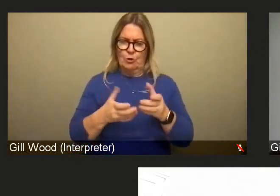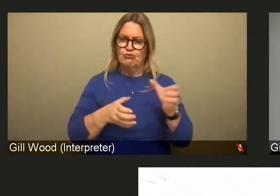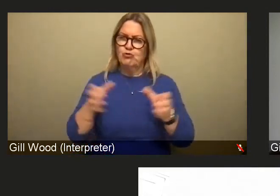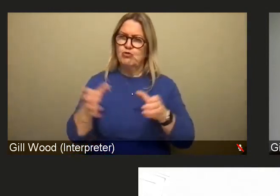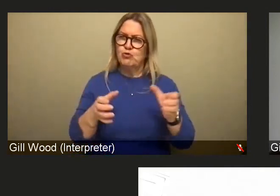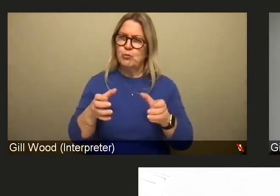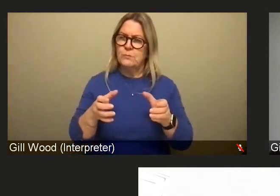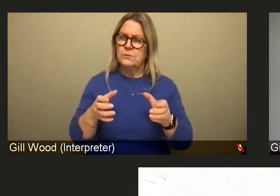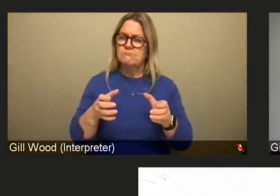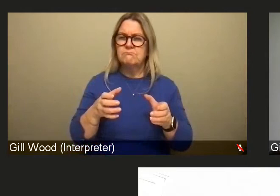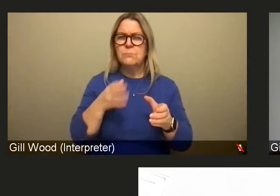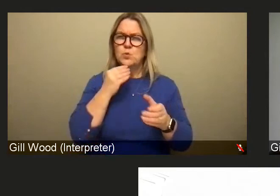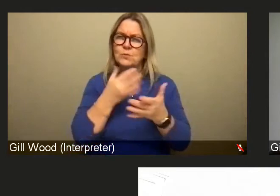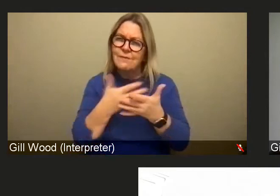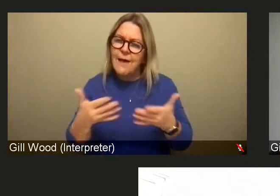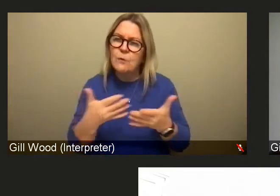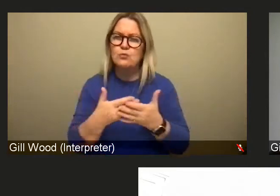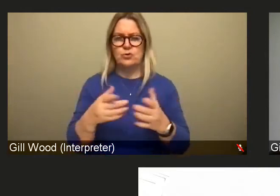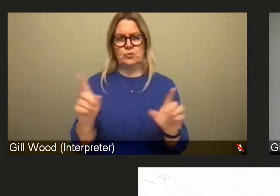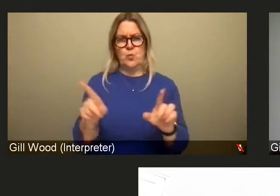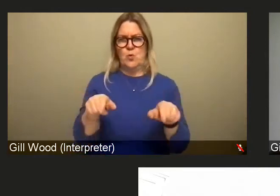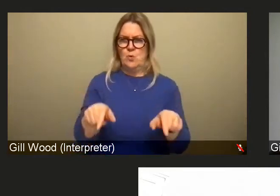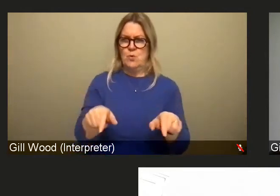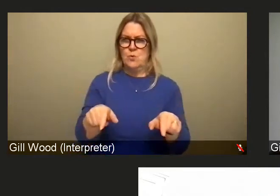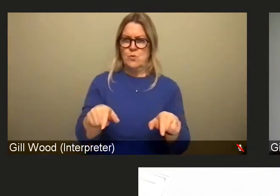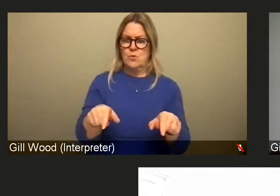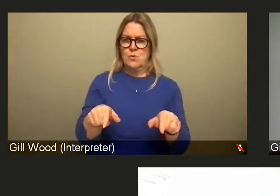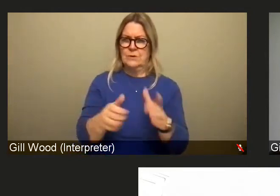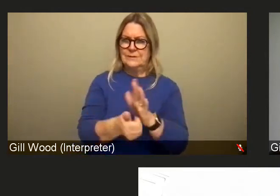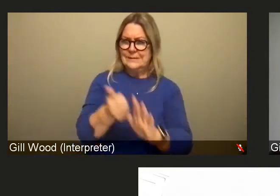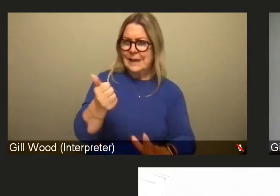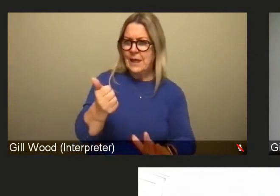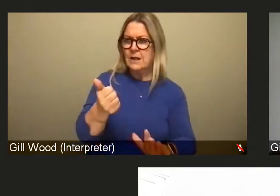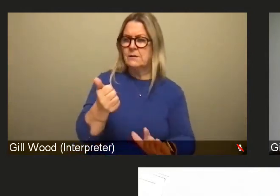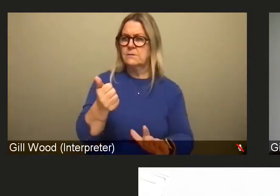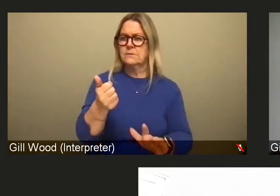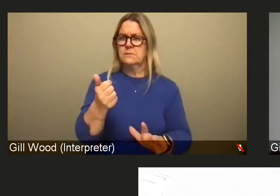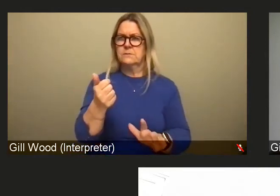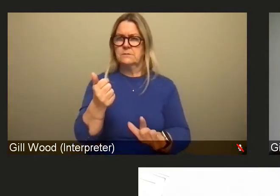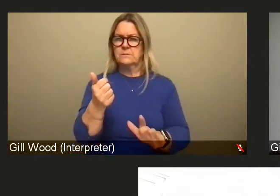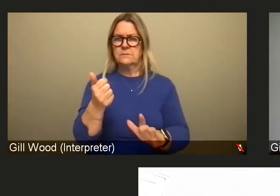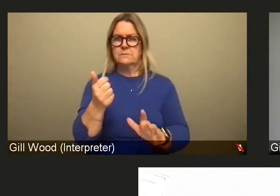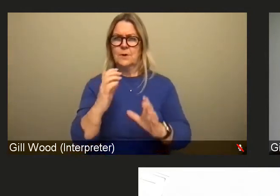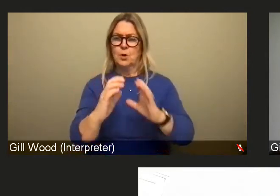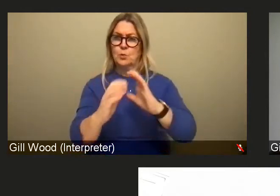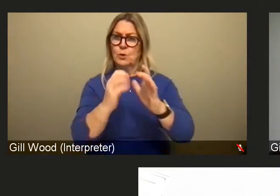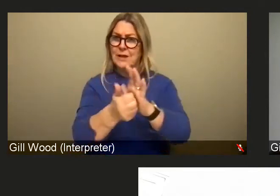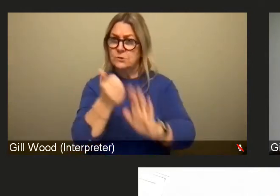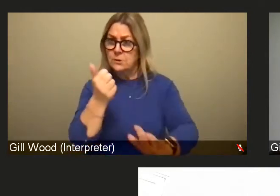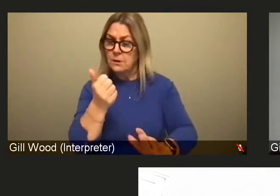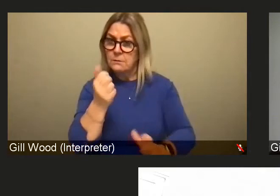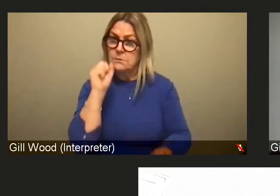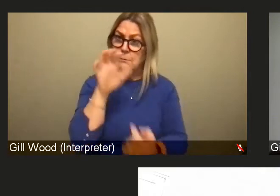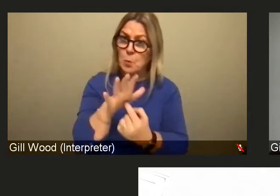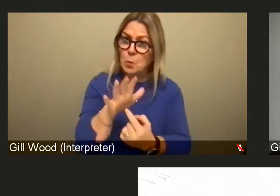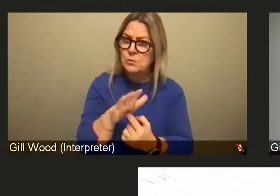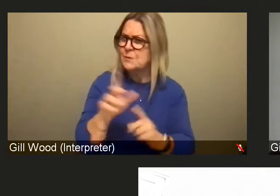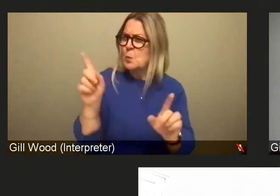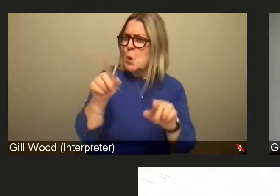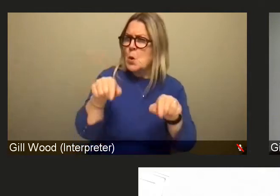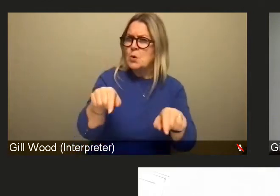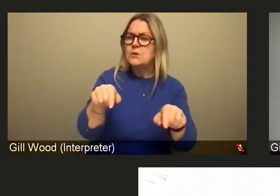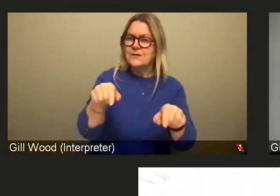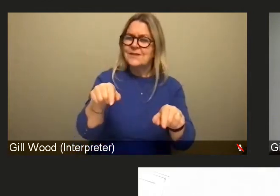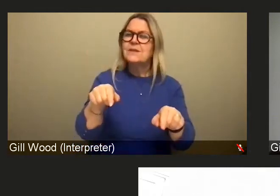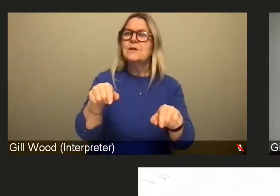we're using, which skills are, you know, are excellent communication skills truly essential to that role? Or is there another way that we